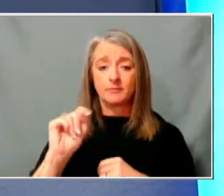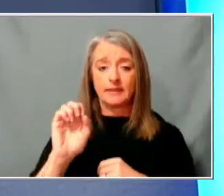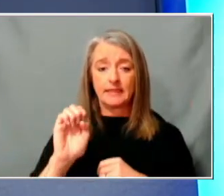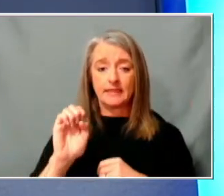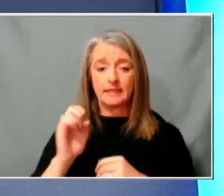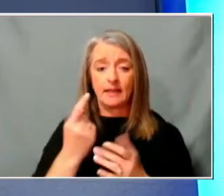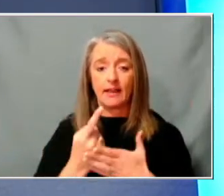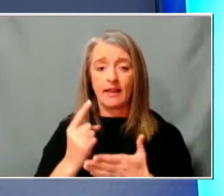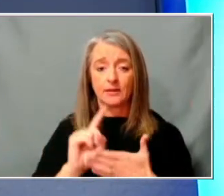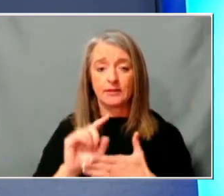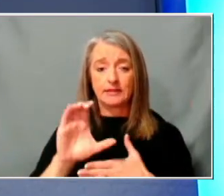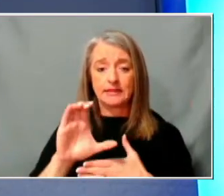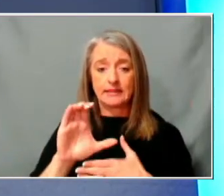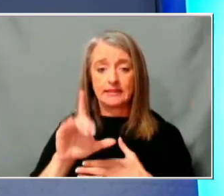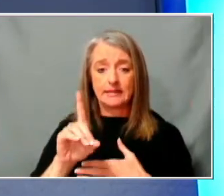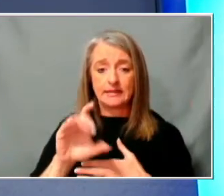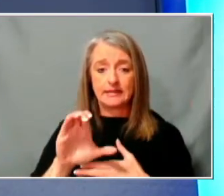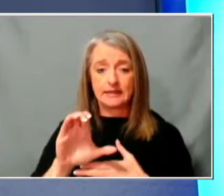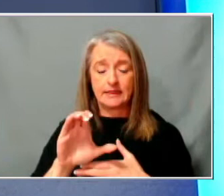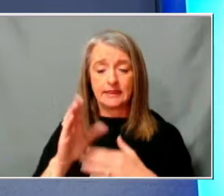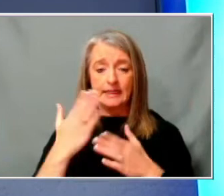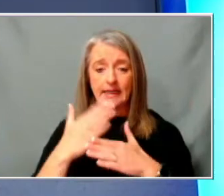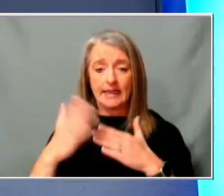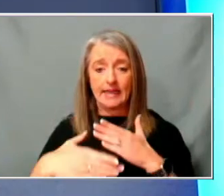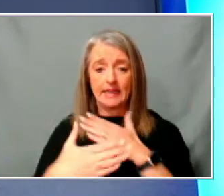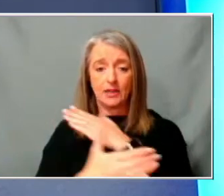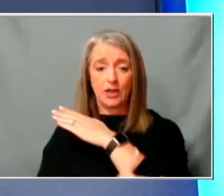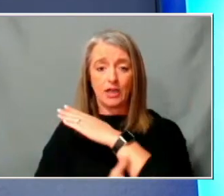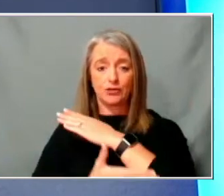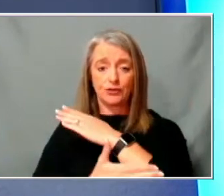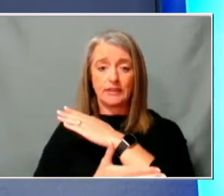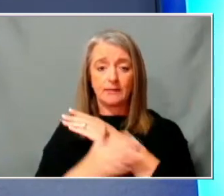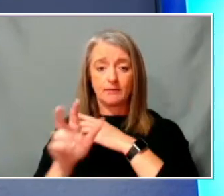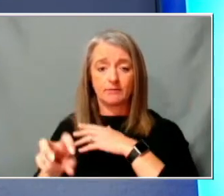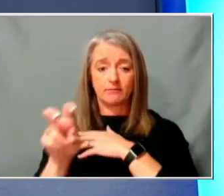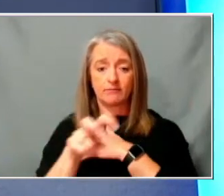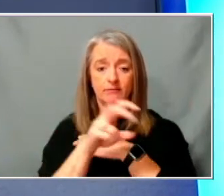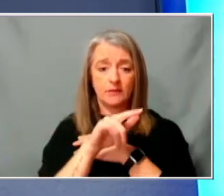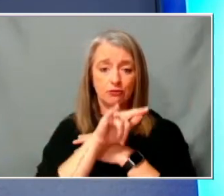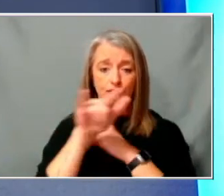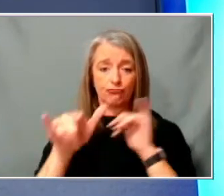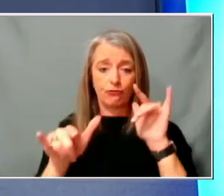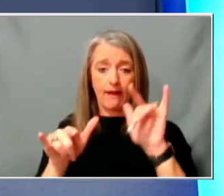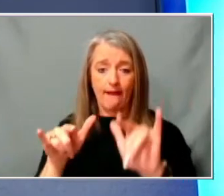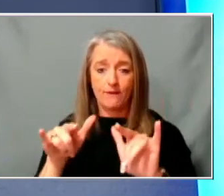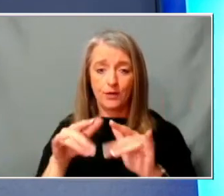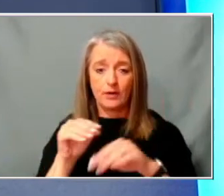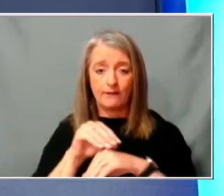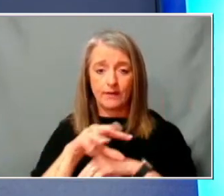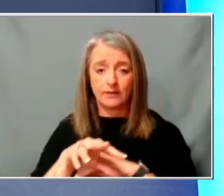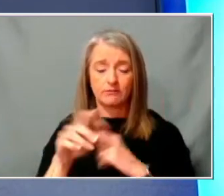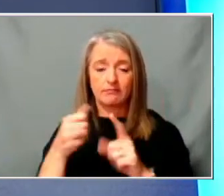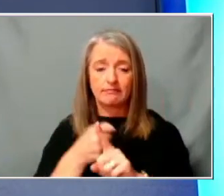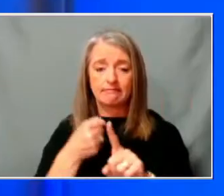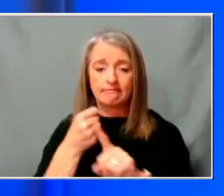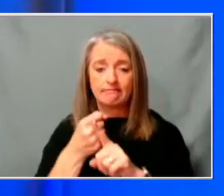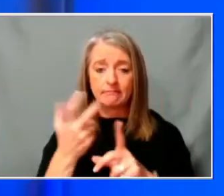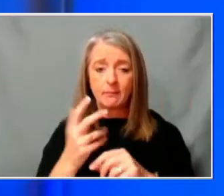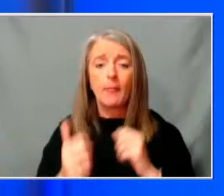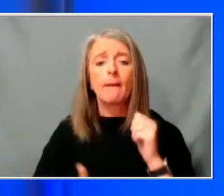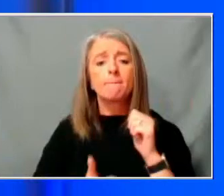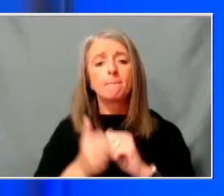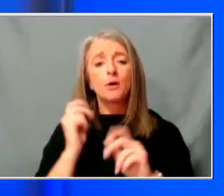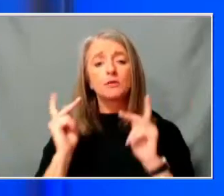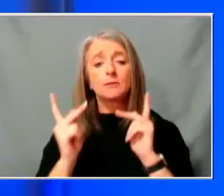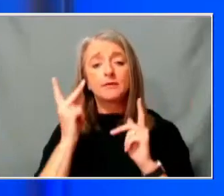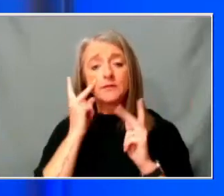the CDC ended its country-by-country COVID travel advisories. So what impact does this have? Yeah, I mean, I think for most people, if you've